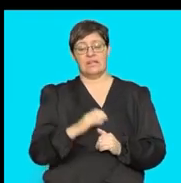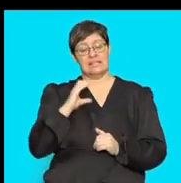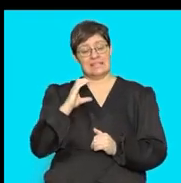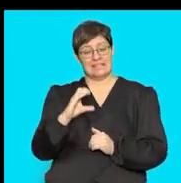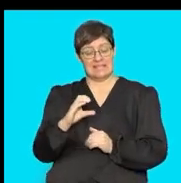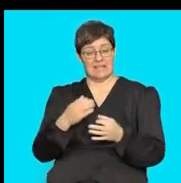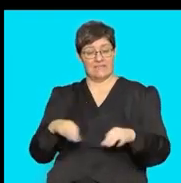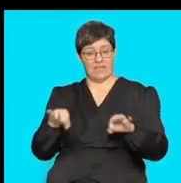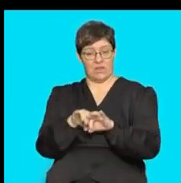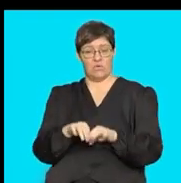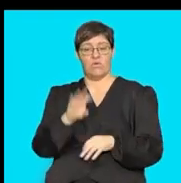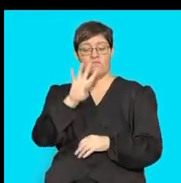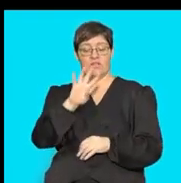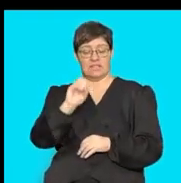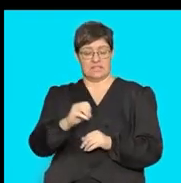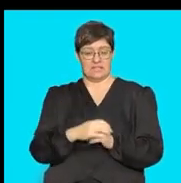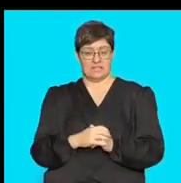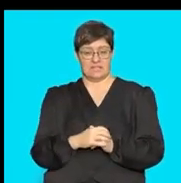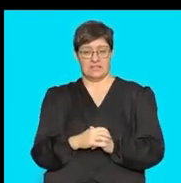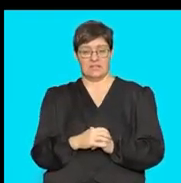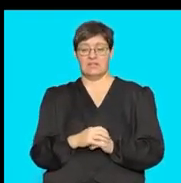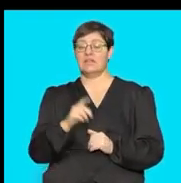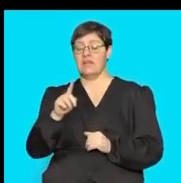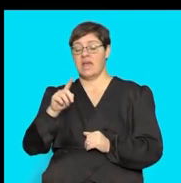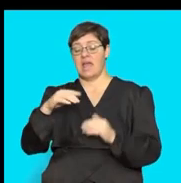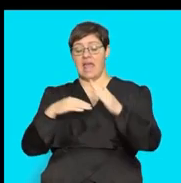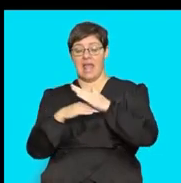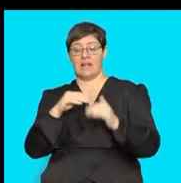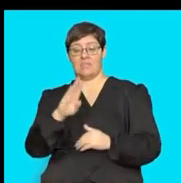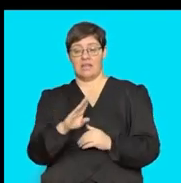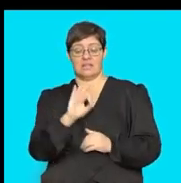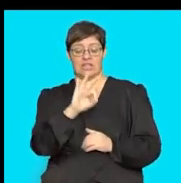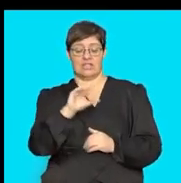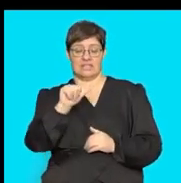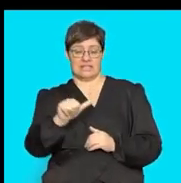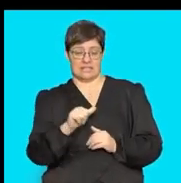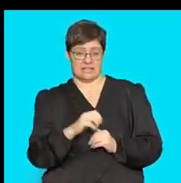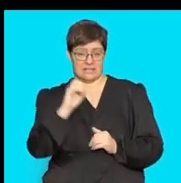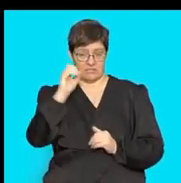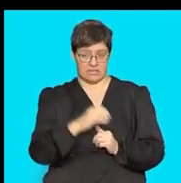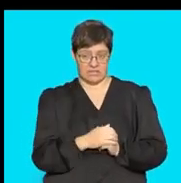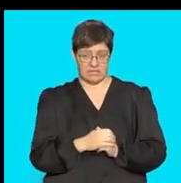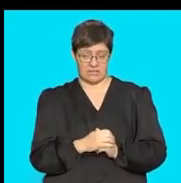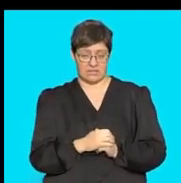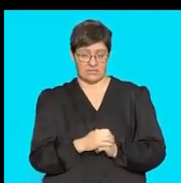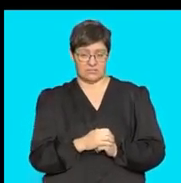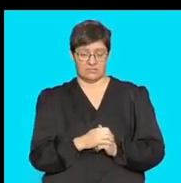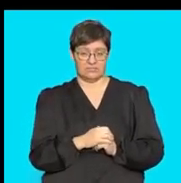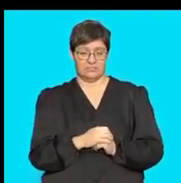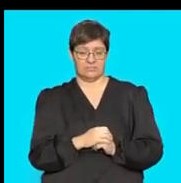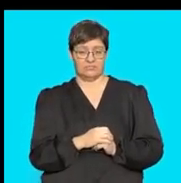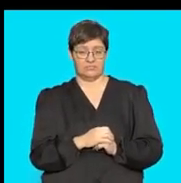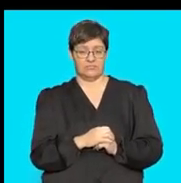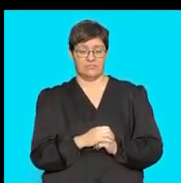Our C value was 40. And our angle B was 36